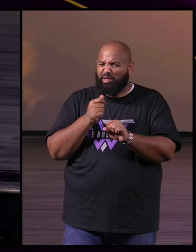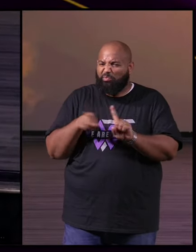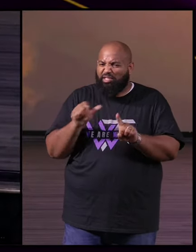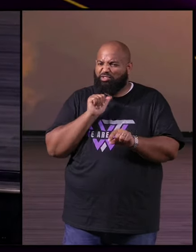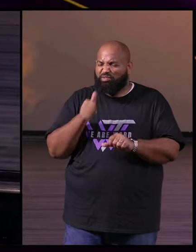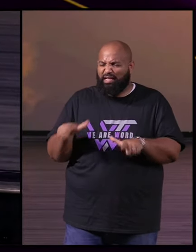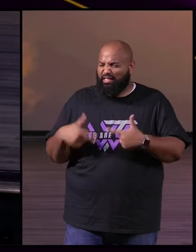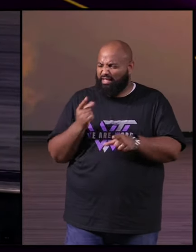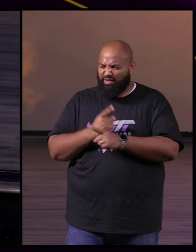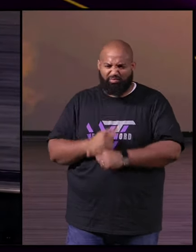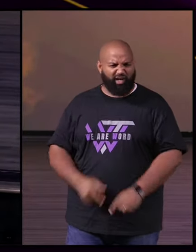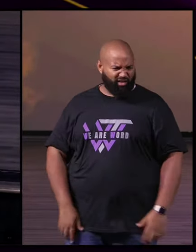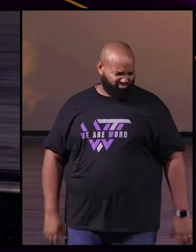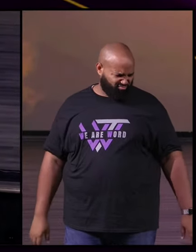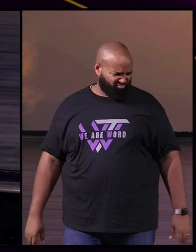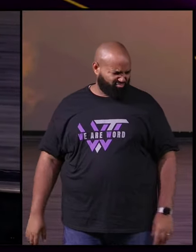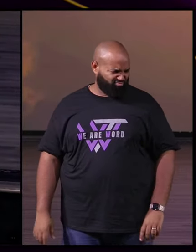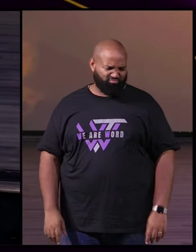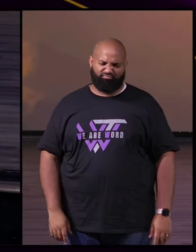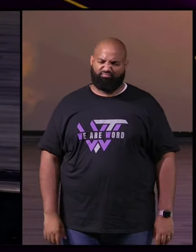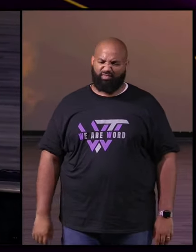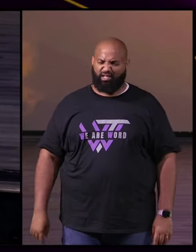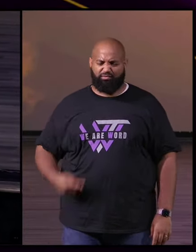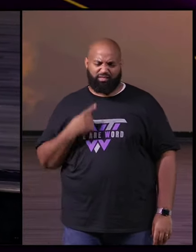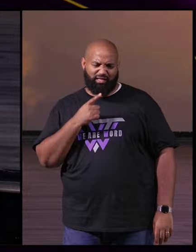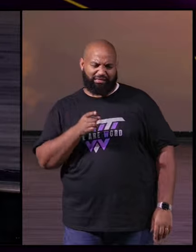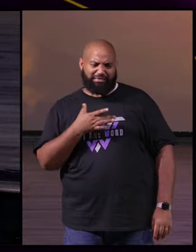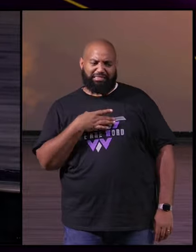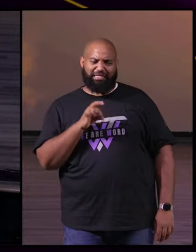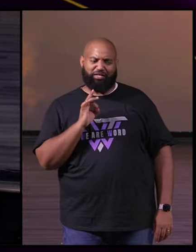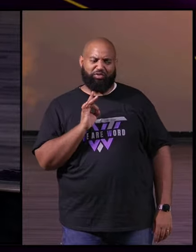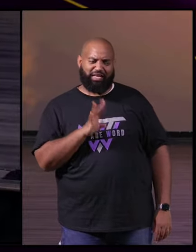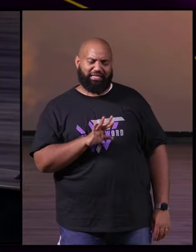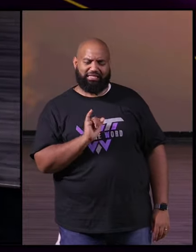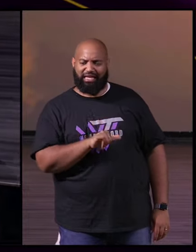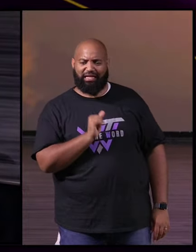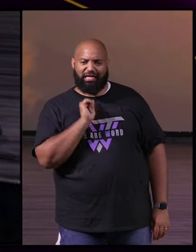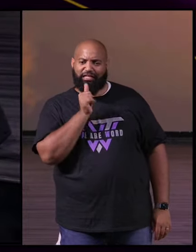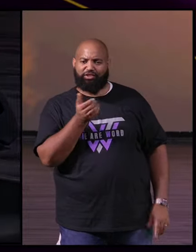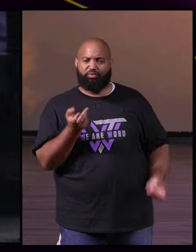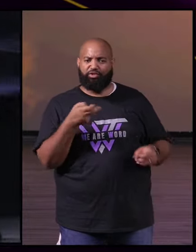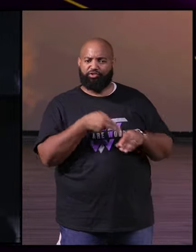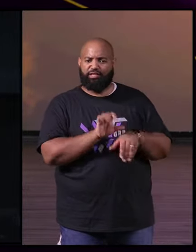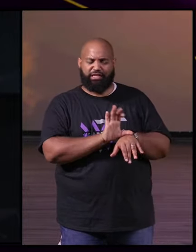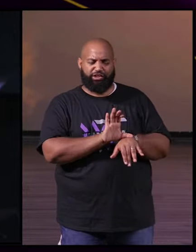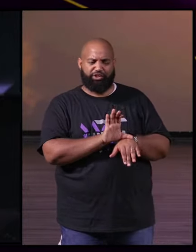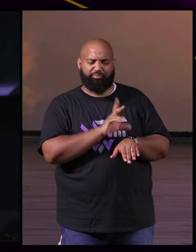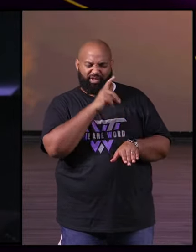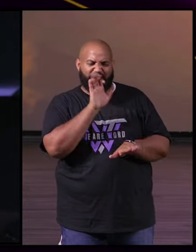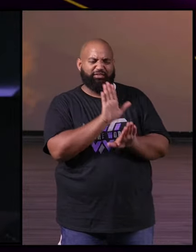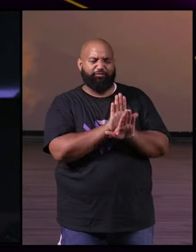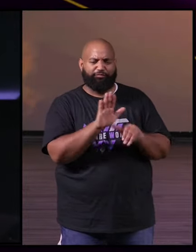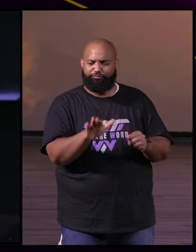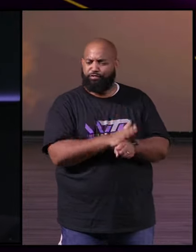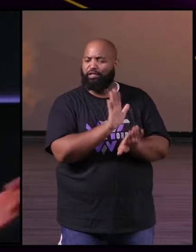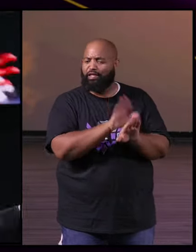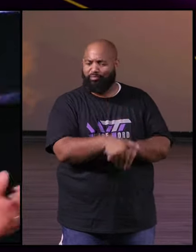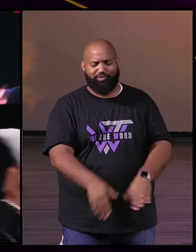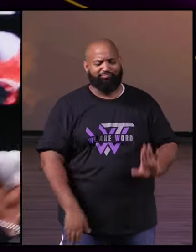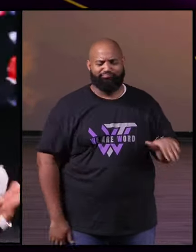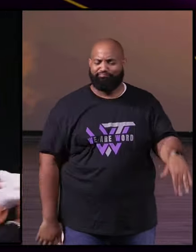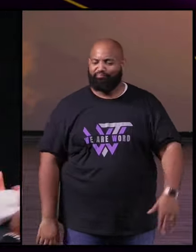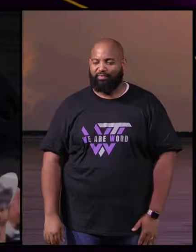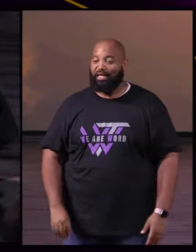And your response is, I don't want to be a part of the church for that reason. That is not